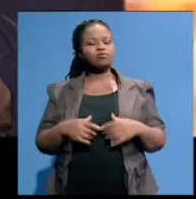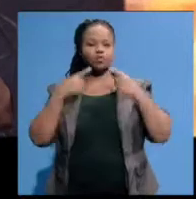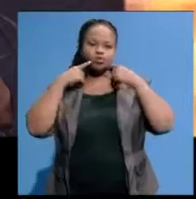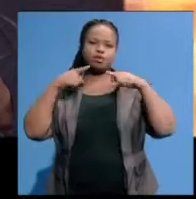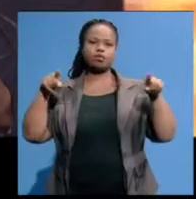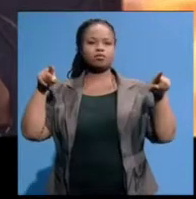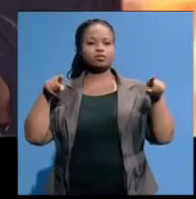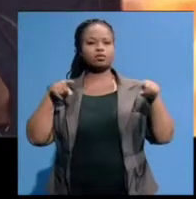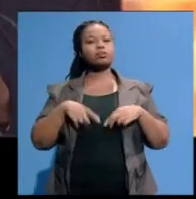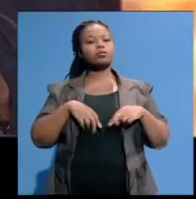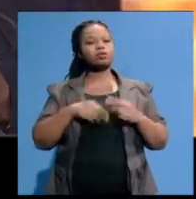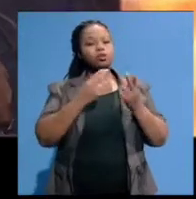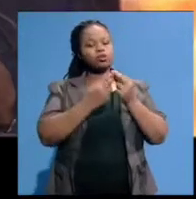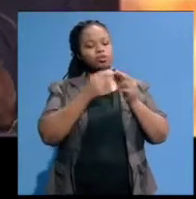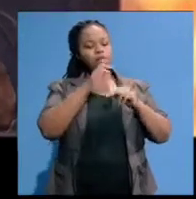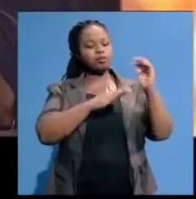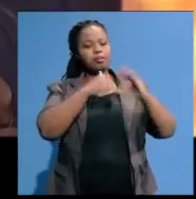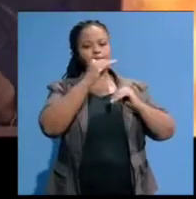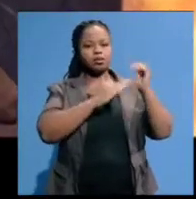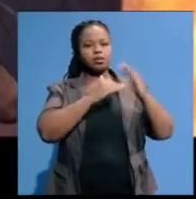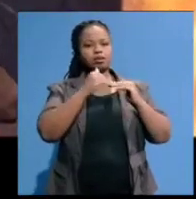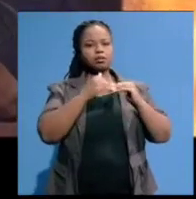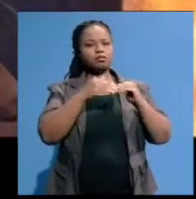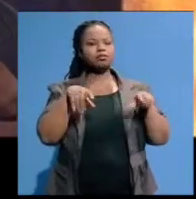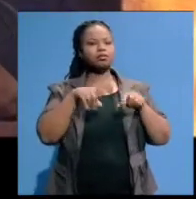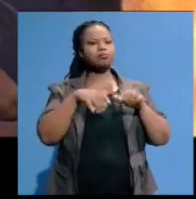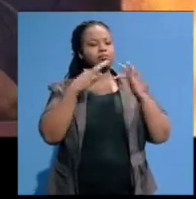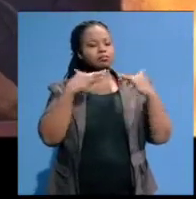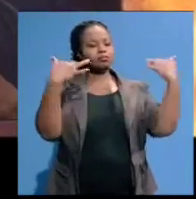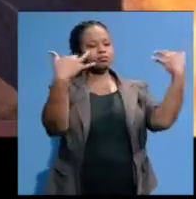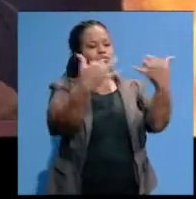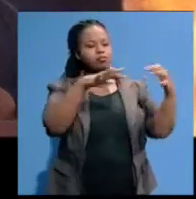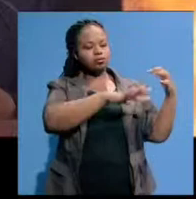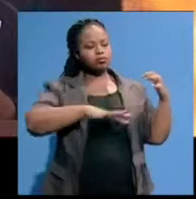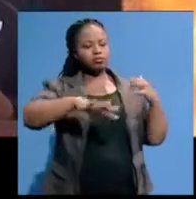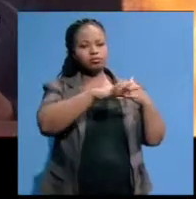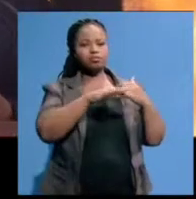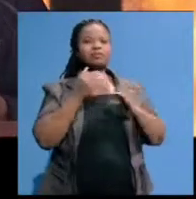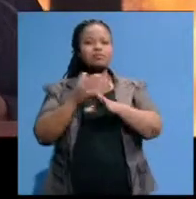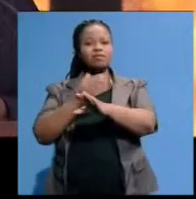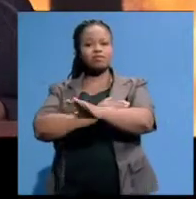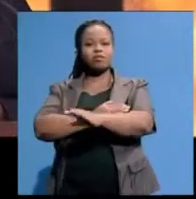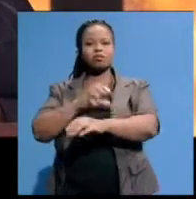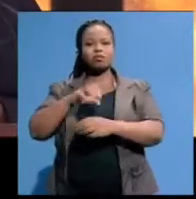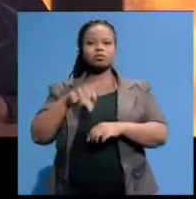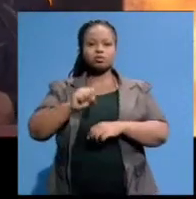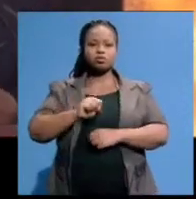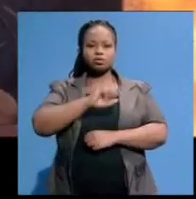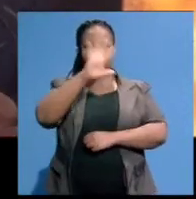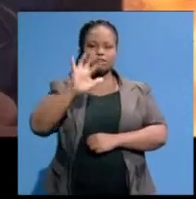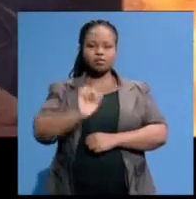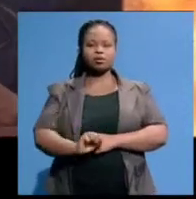Buildings Amphitheater, where Madiba was inaugurated as president in